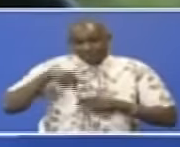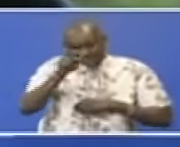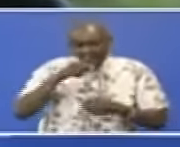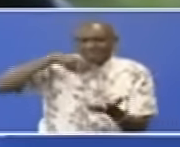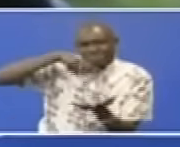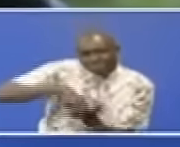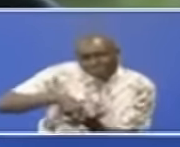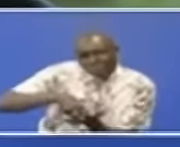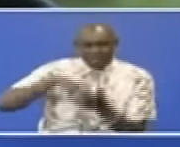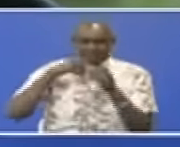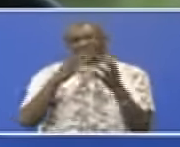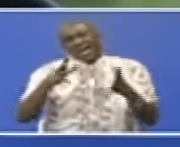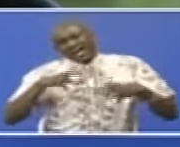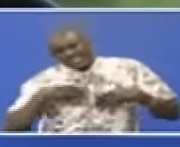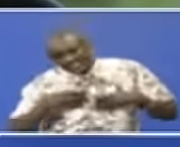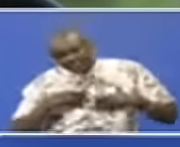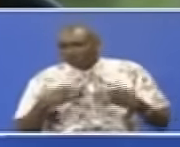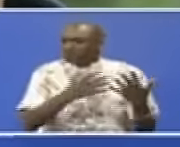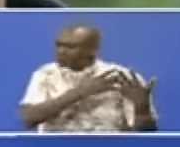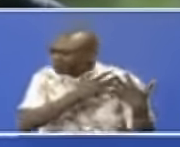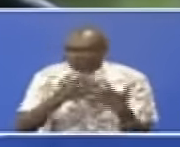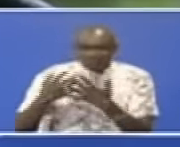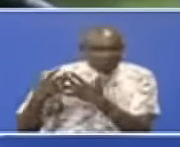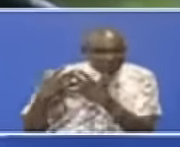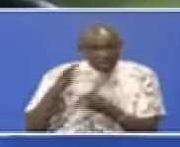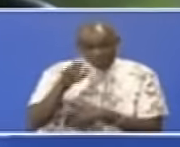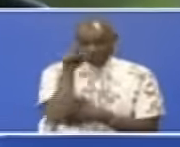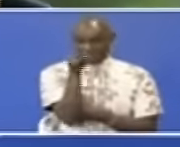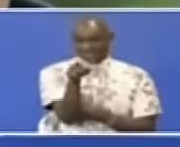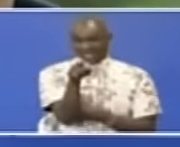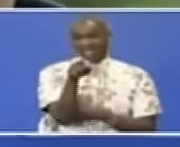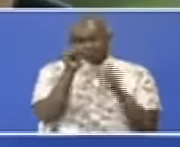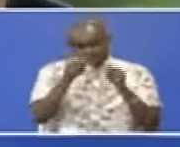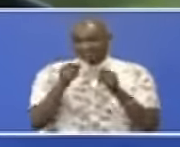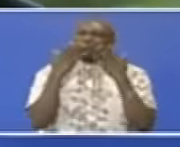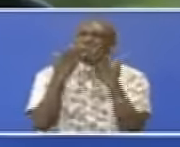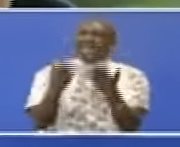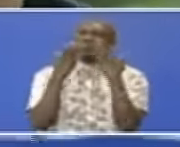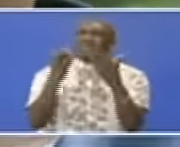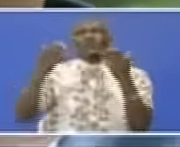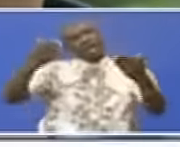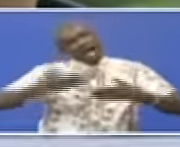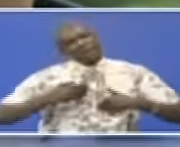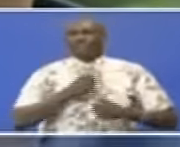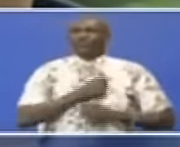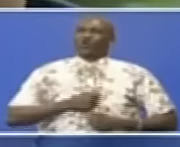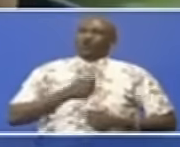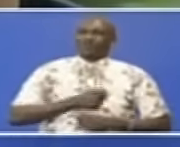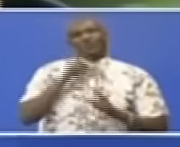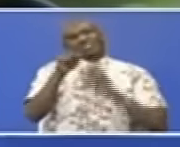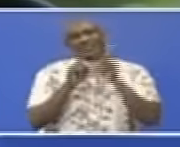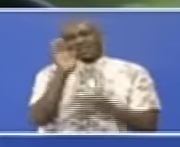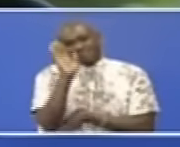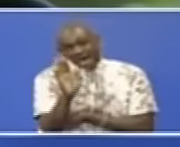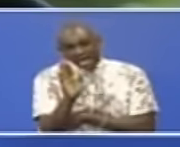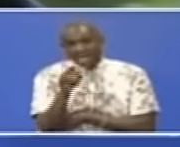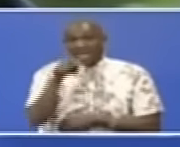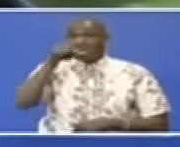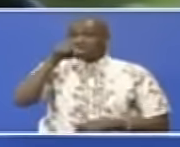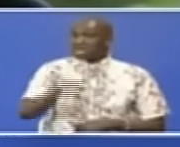apige magoti, akupokee, akuhug, alafu akushukuru ati mume pole safari. Kitu